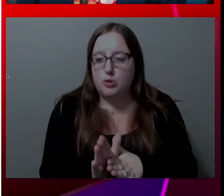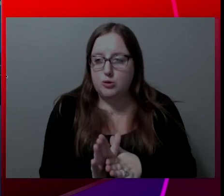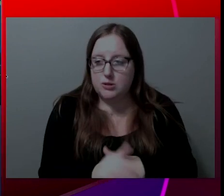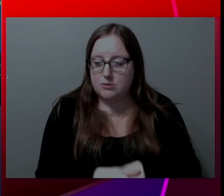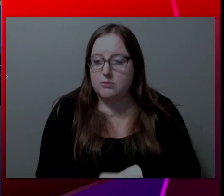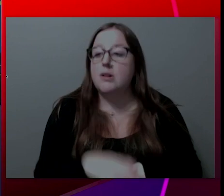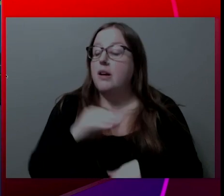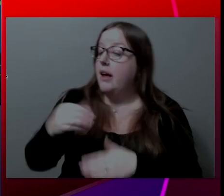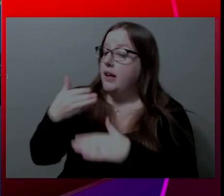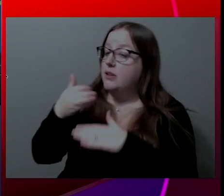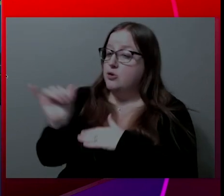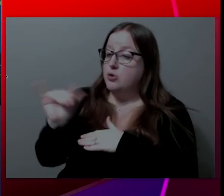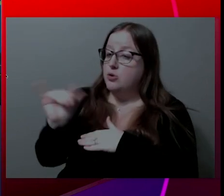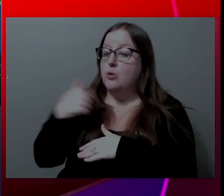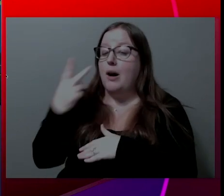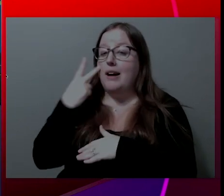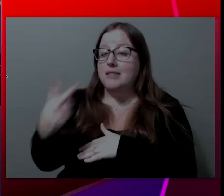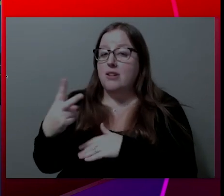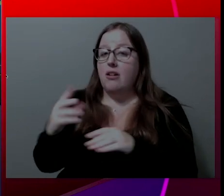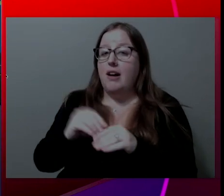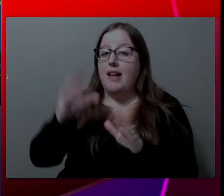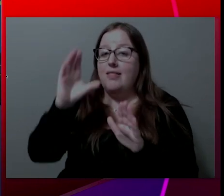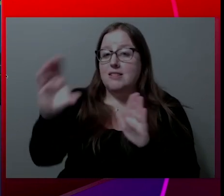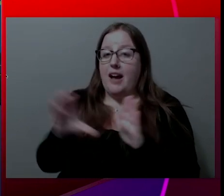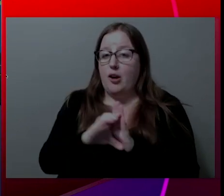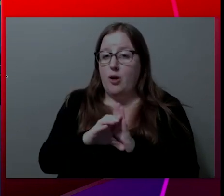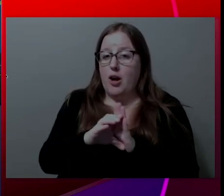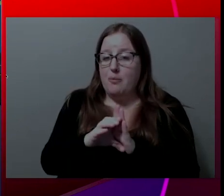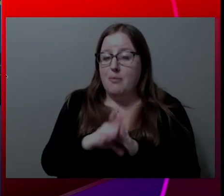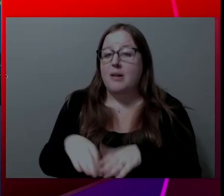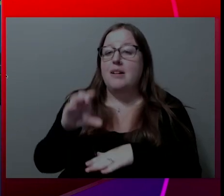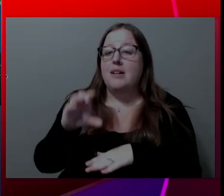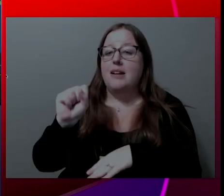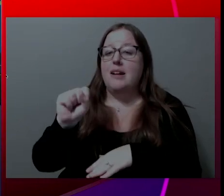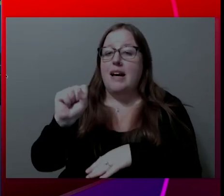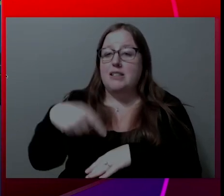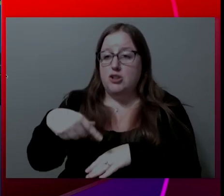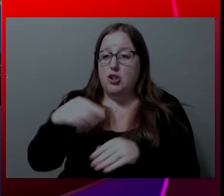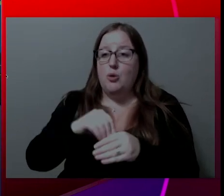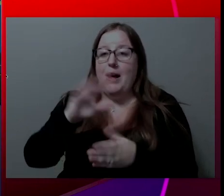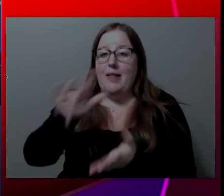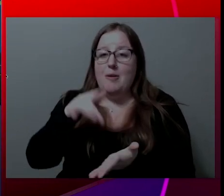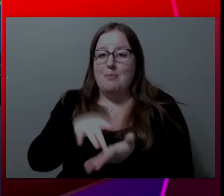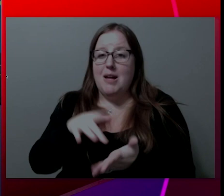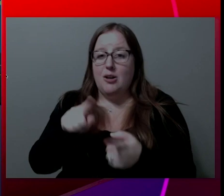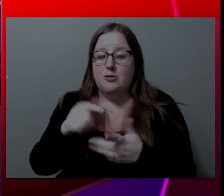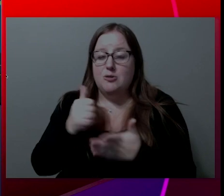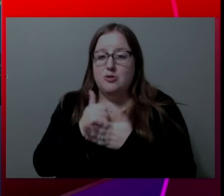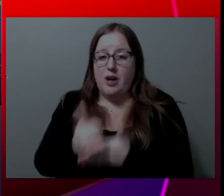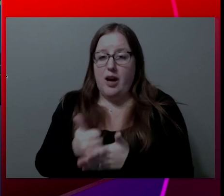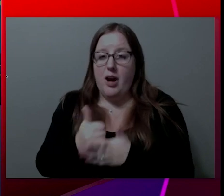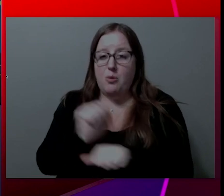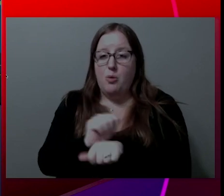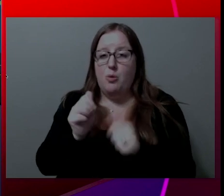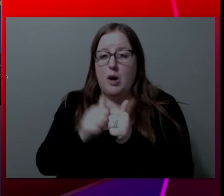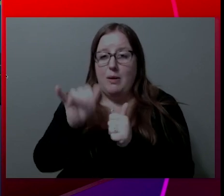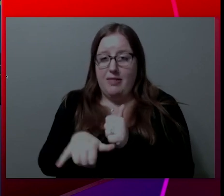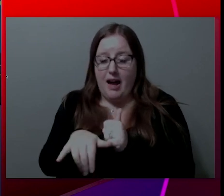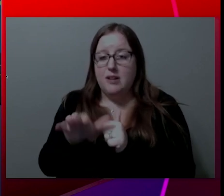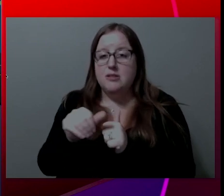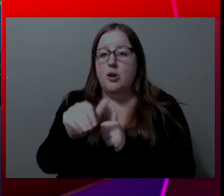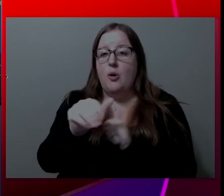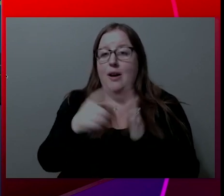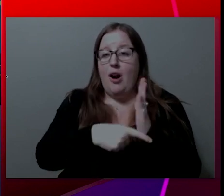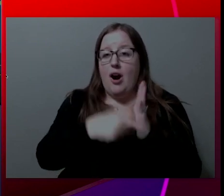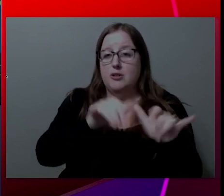then, I saw in the architecture diagram, you have that SQS queue in the middle to kind of absorb spikes. So if the auto scaling can't